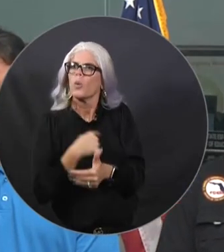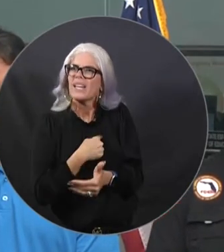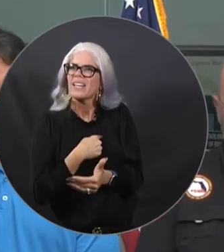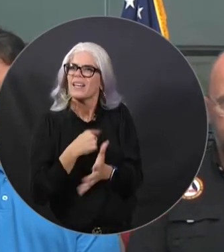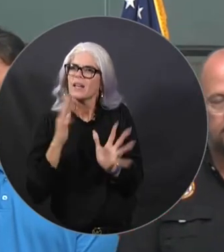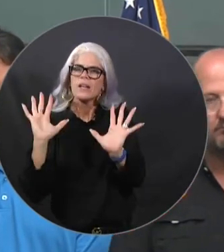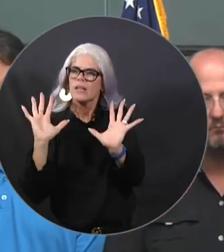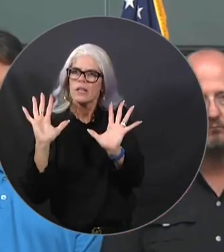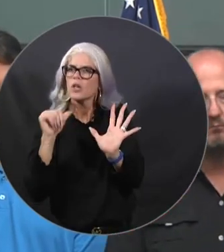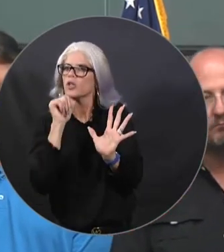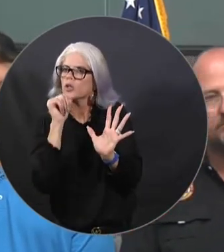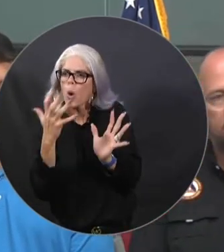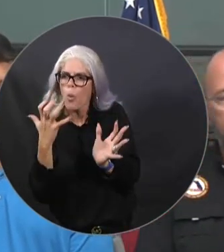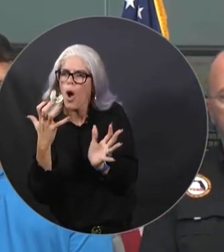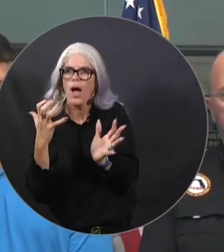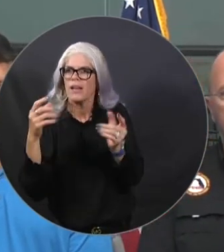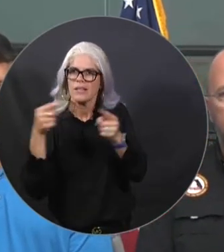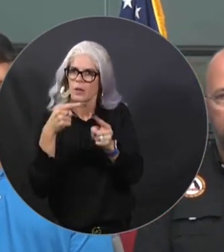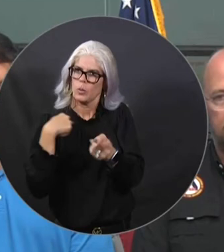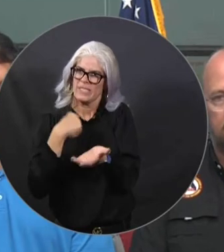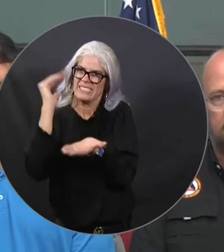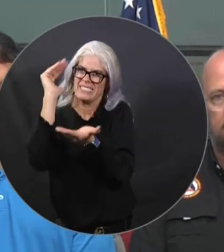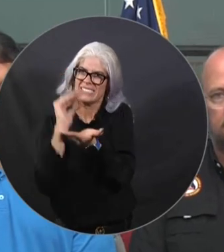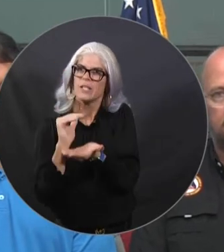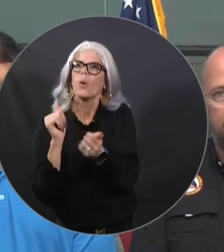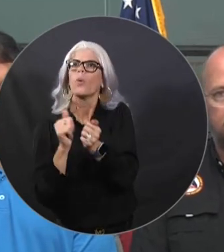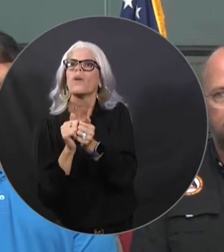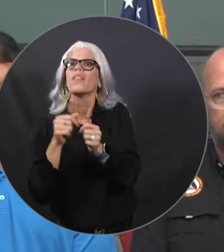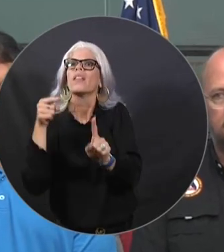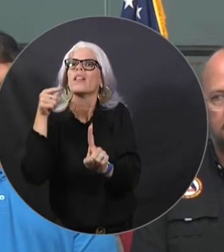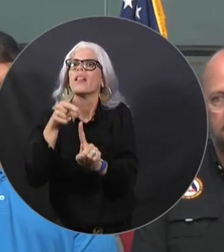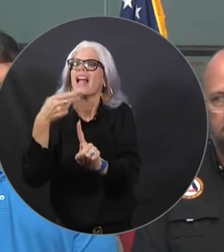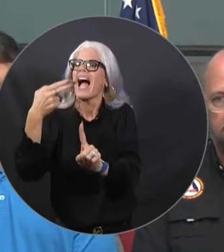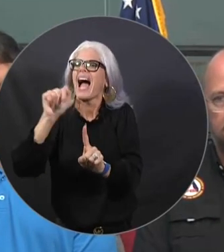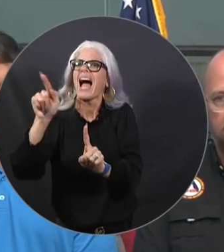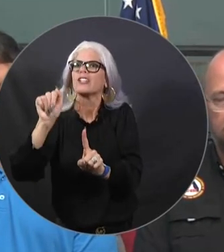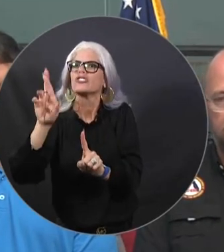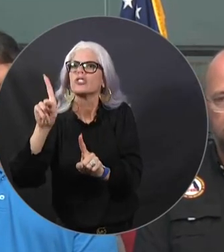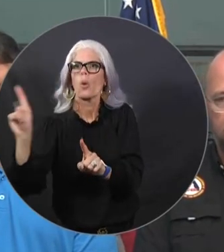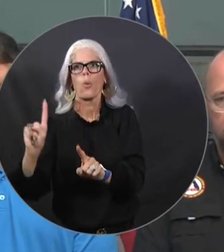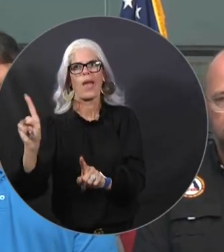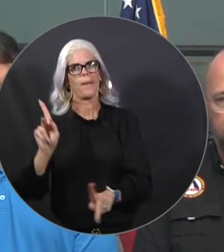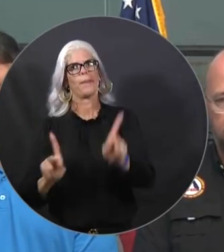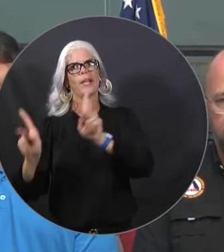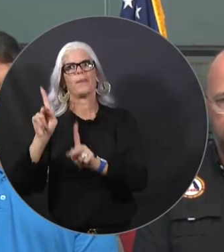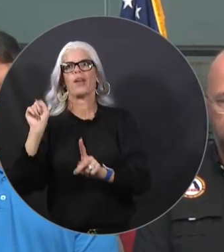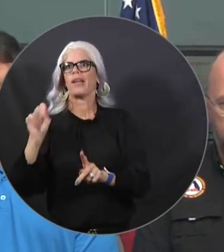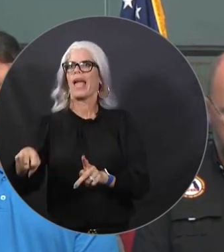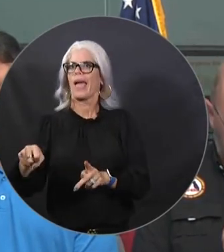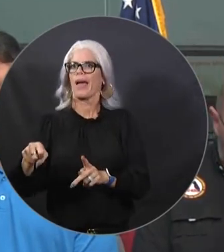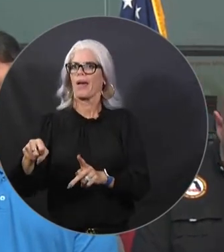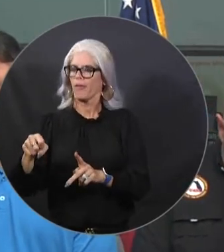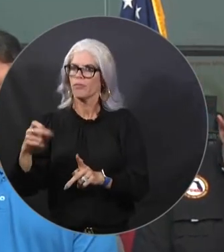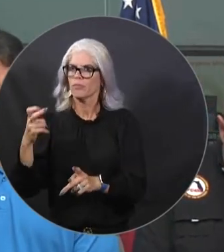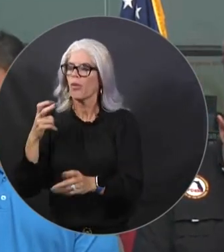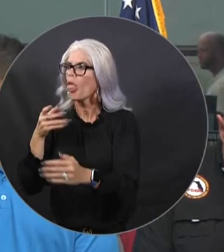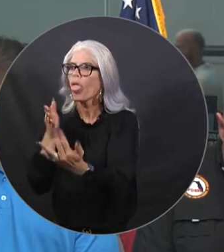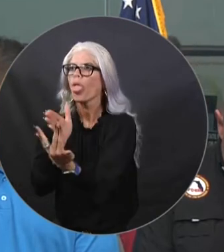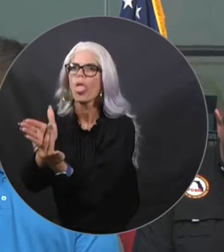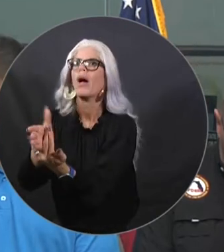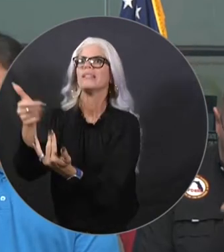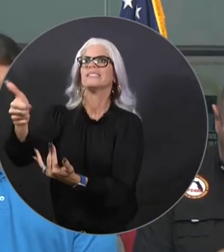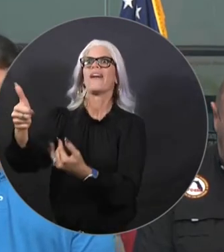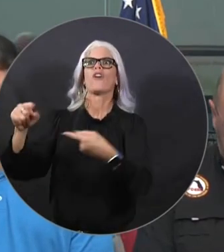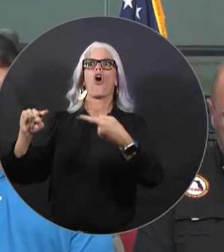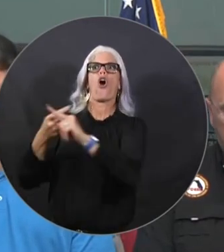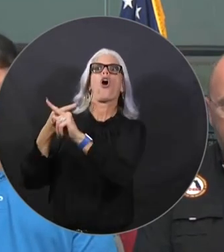where there's going to be hazards out where people can be in harm's way still. Just because the storm has passed does not mean that